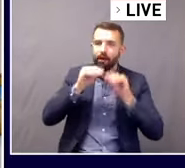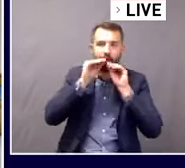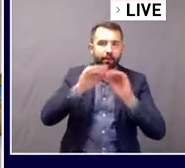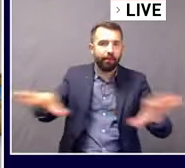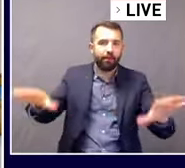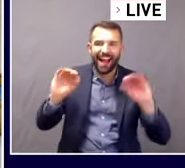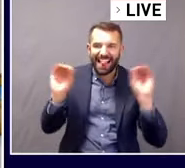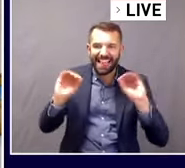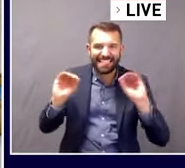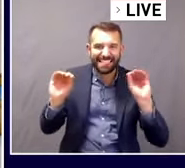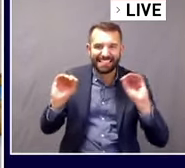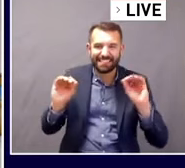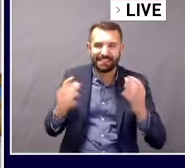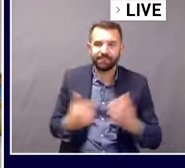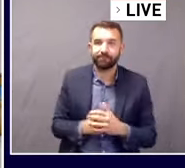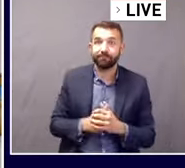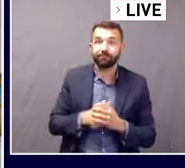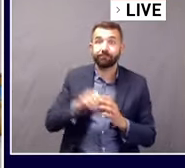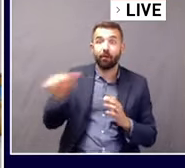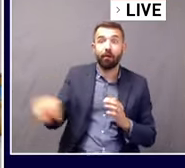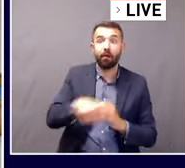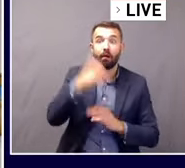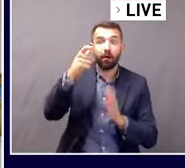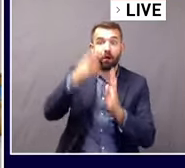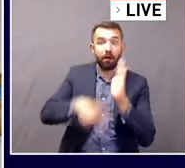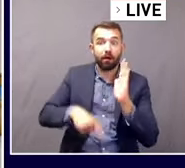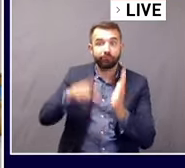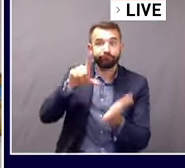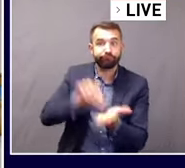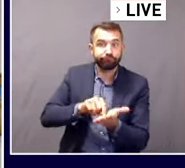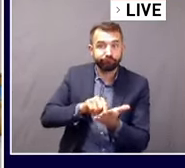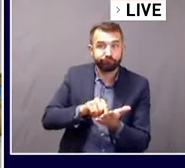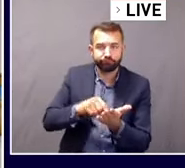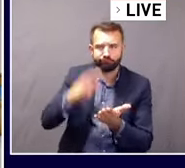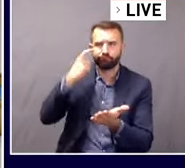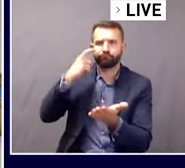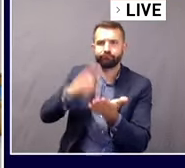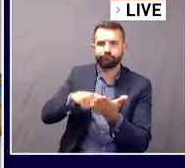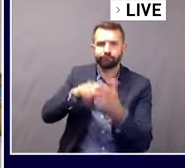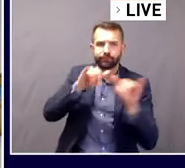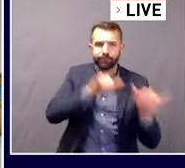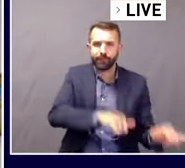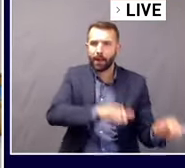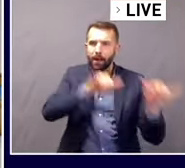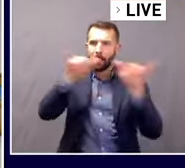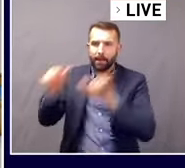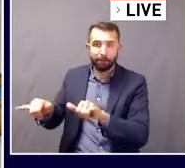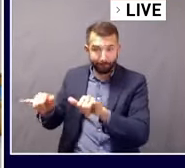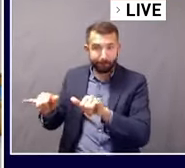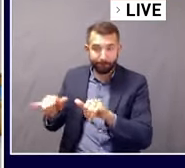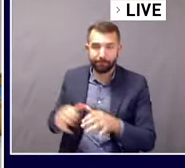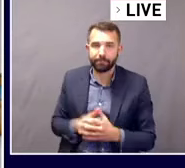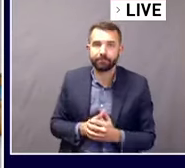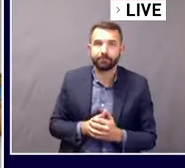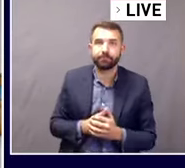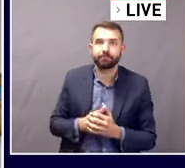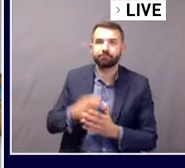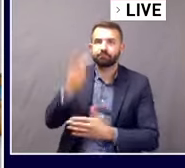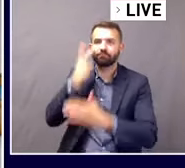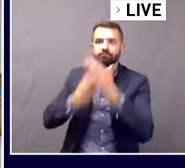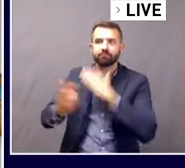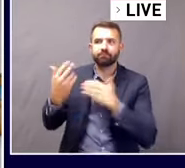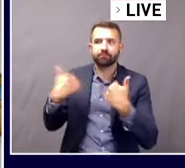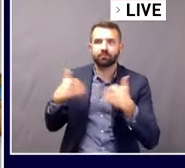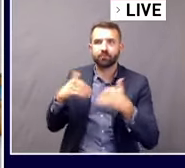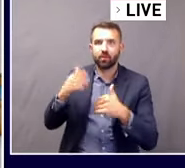that have now been published around similar events where individuals might have predicted there to be high rates of